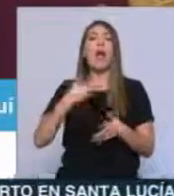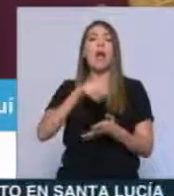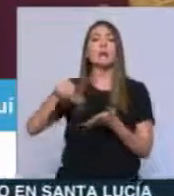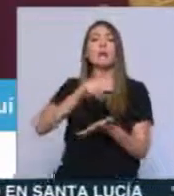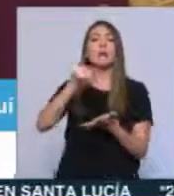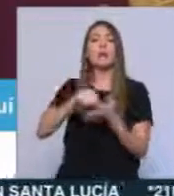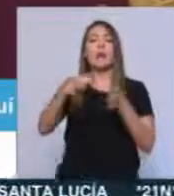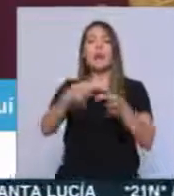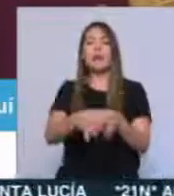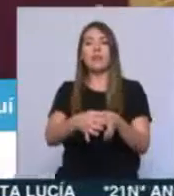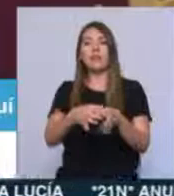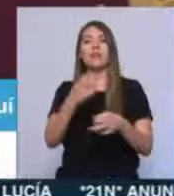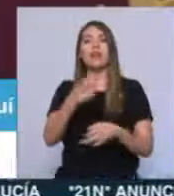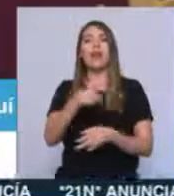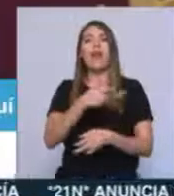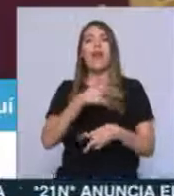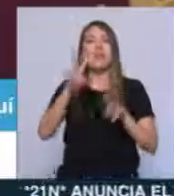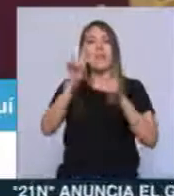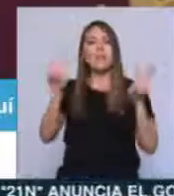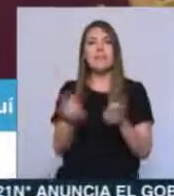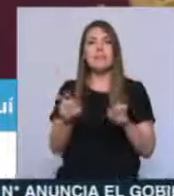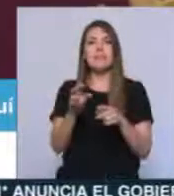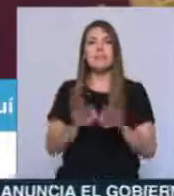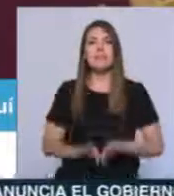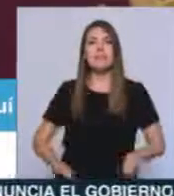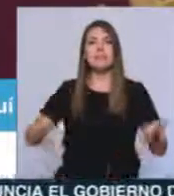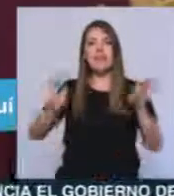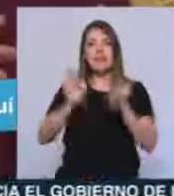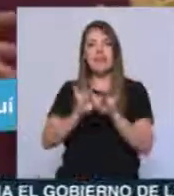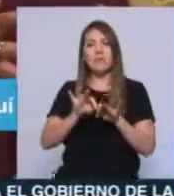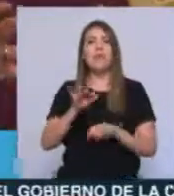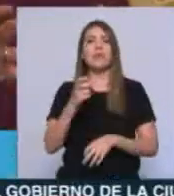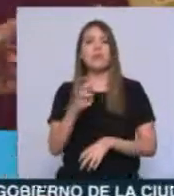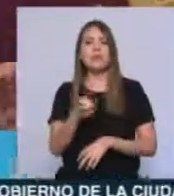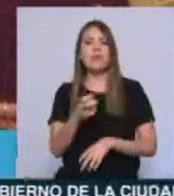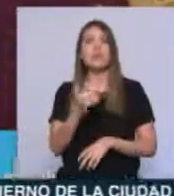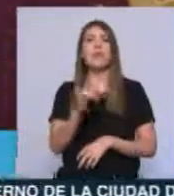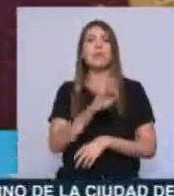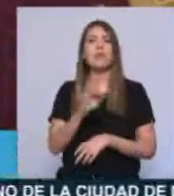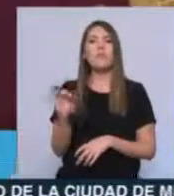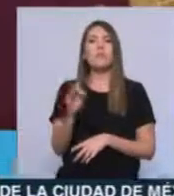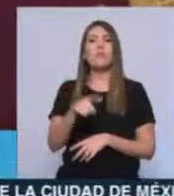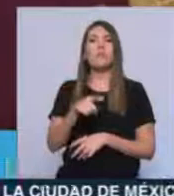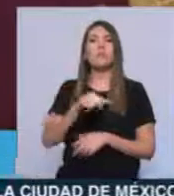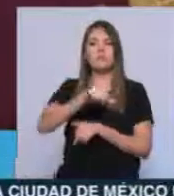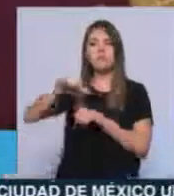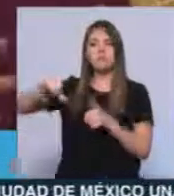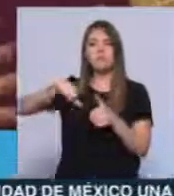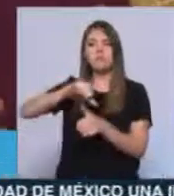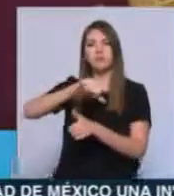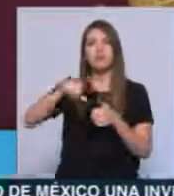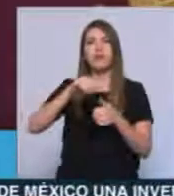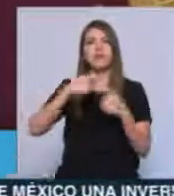can have the summit here on a very important topic. And we can bring in Rotarians from other